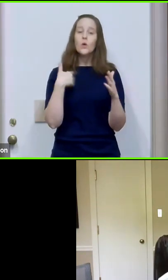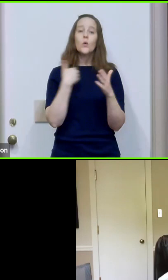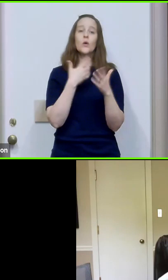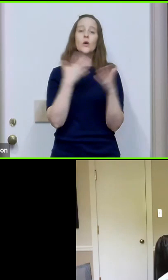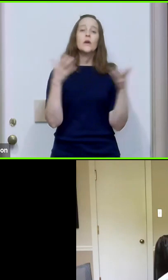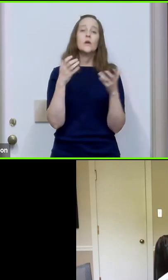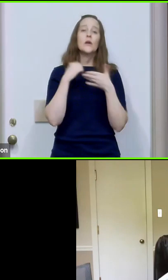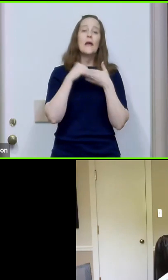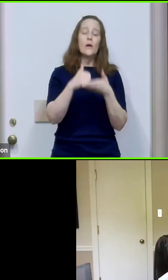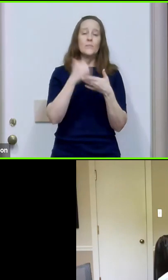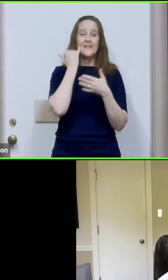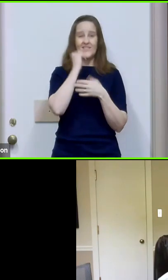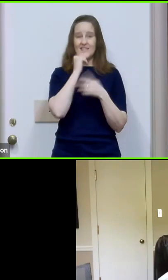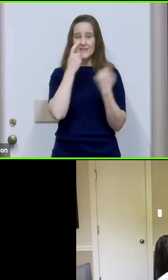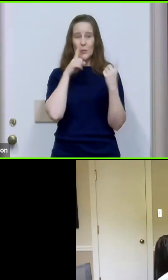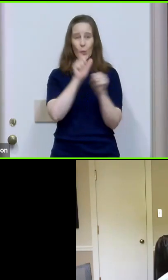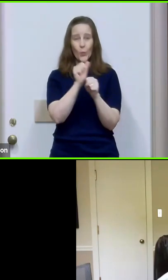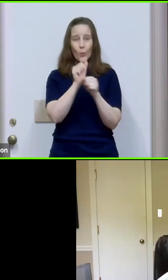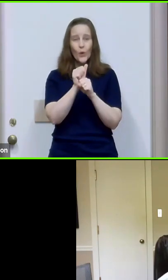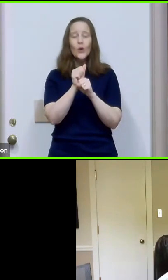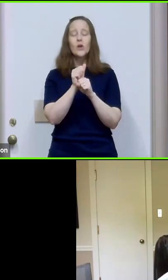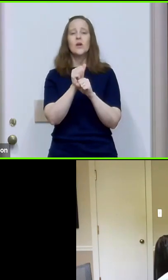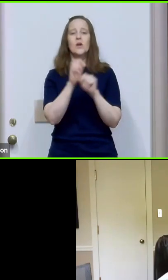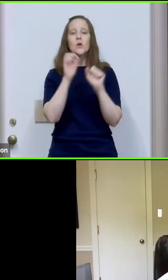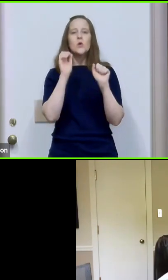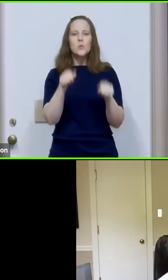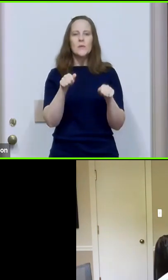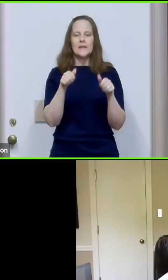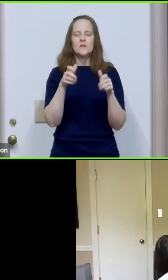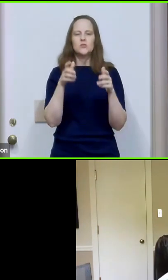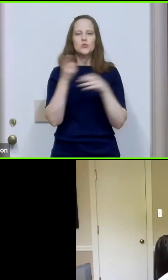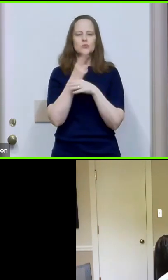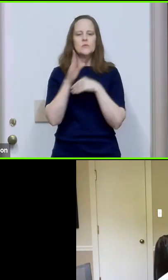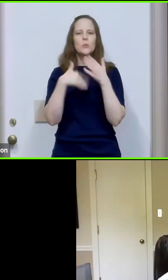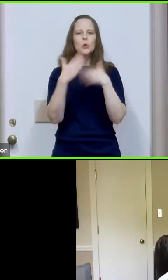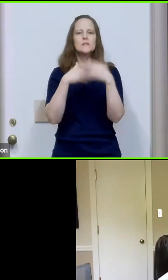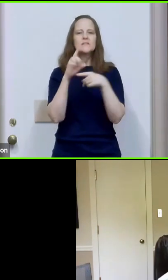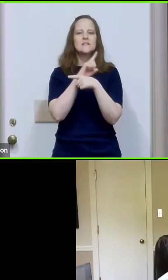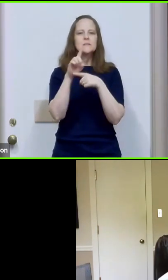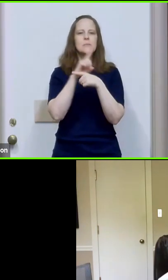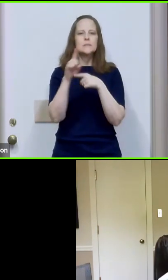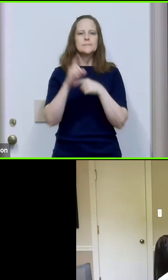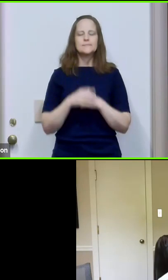work, then we can proceed to something akin to progressive discipline. Katie?